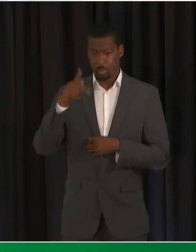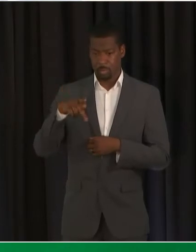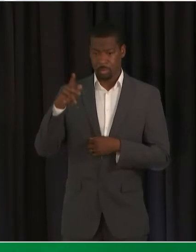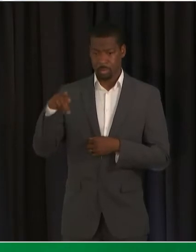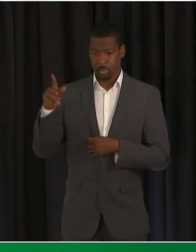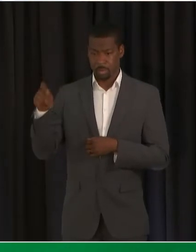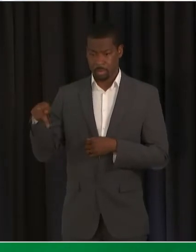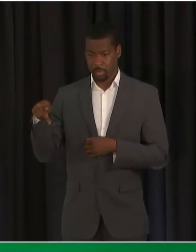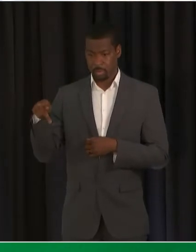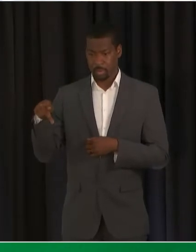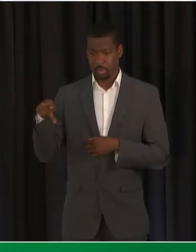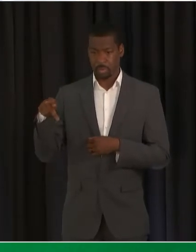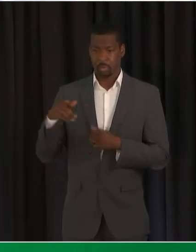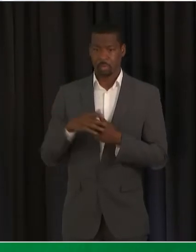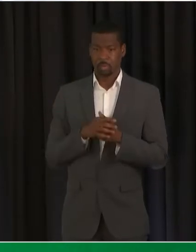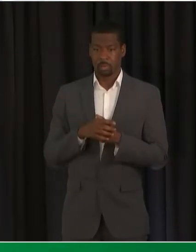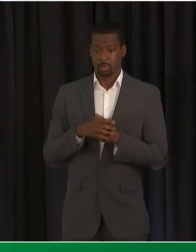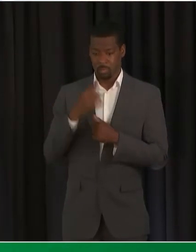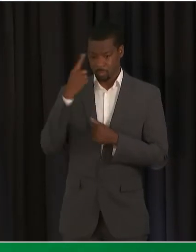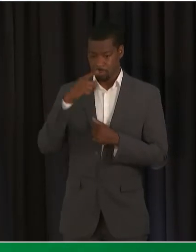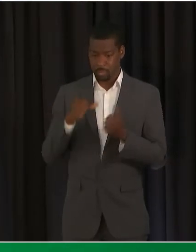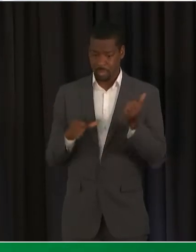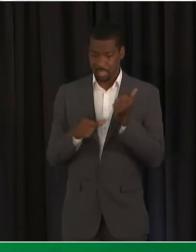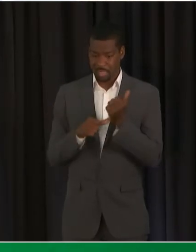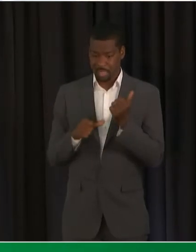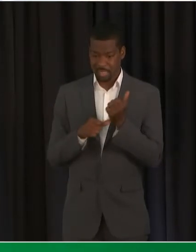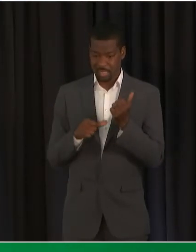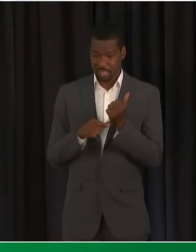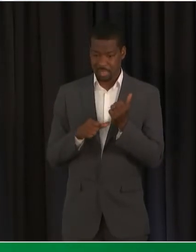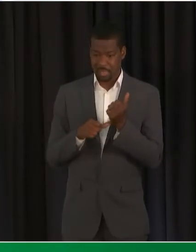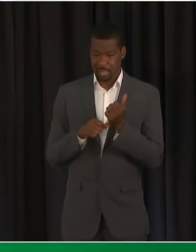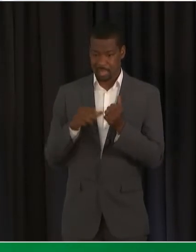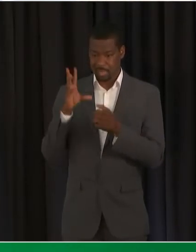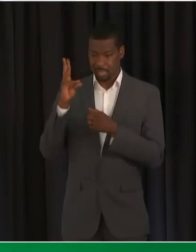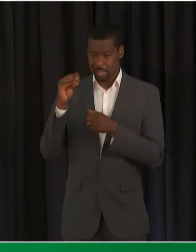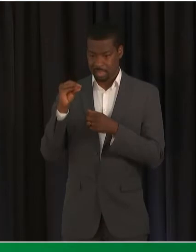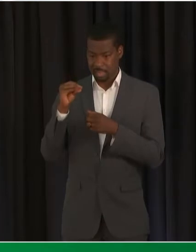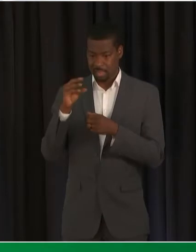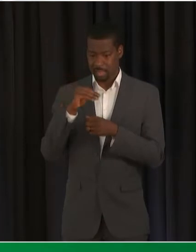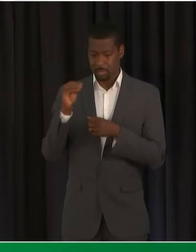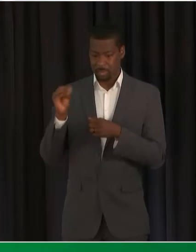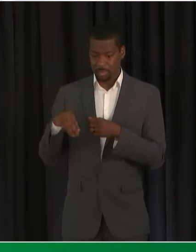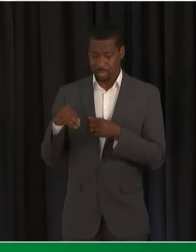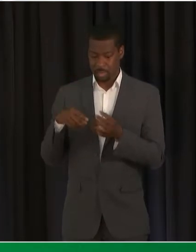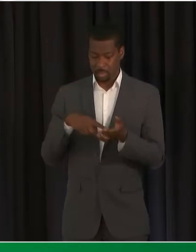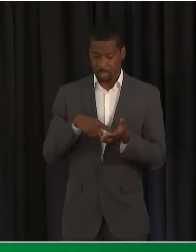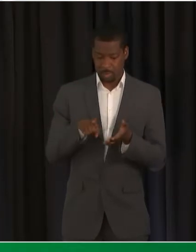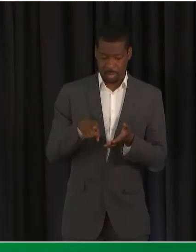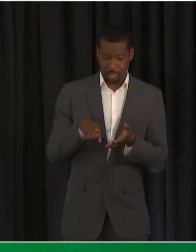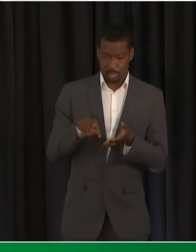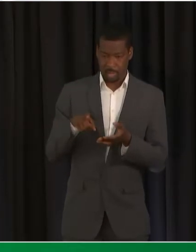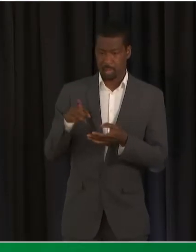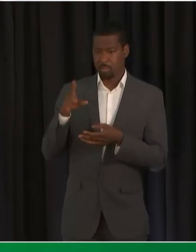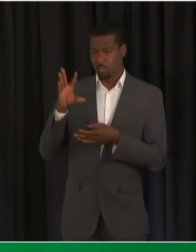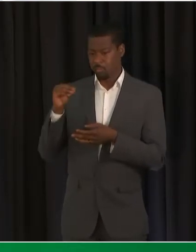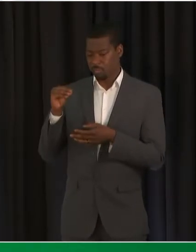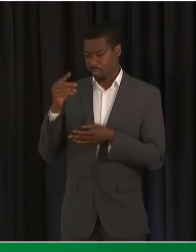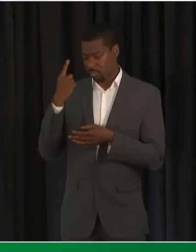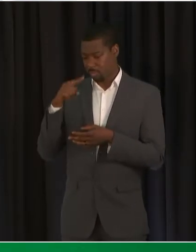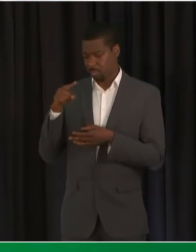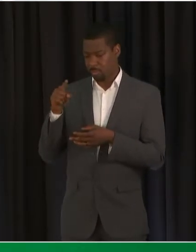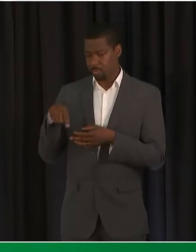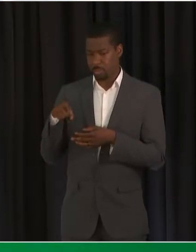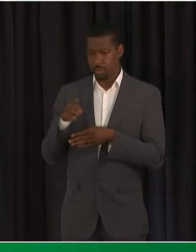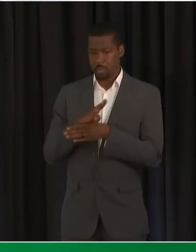Paycheck Protection Program is actually to assist you 60% for payroll, 40% for business